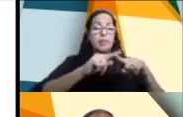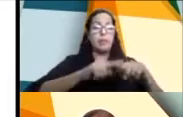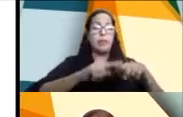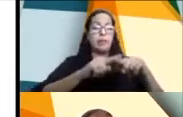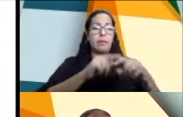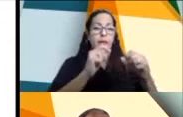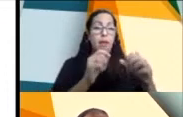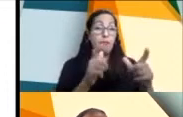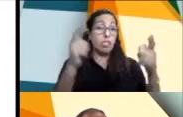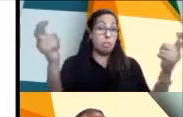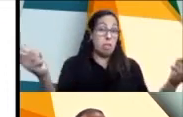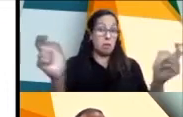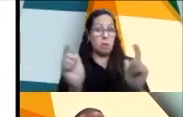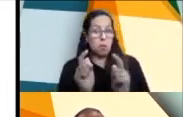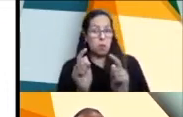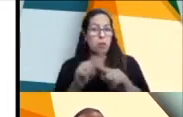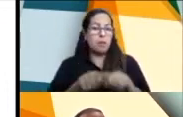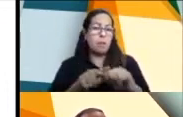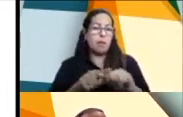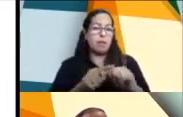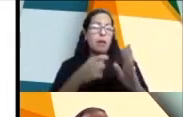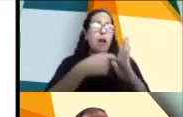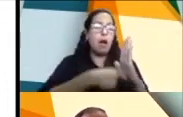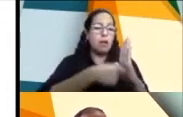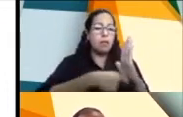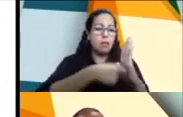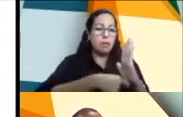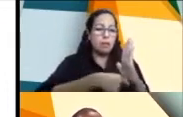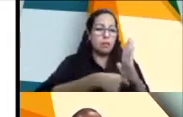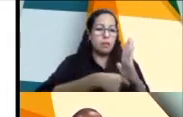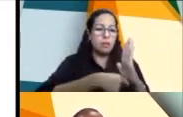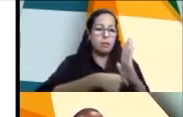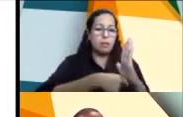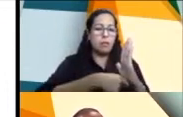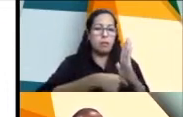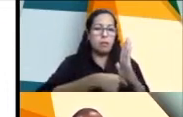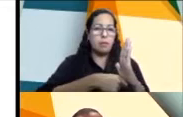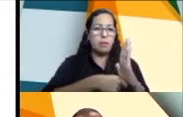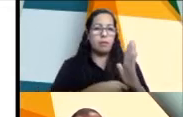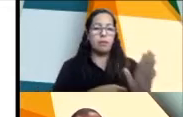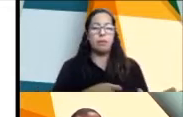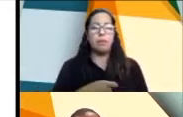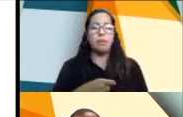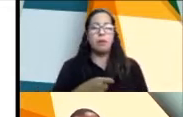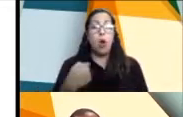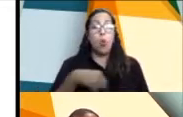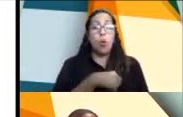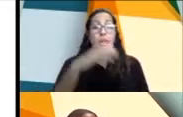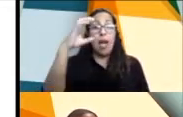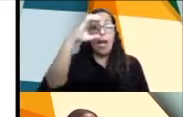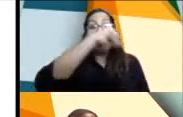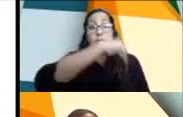the size is in terms of cost. It is assumed that CRC,